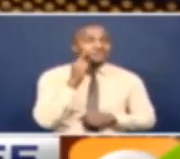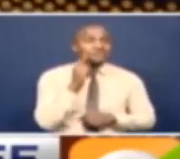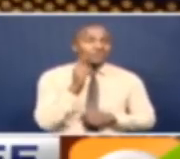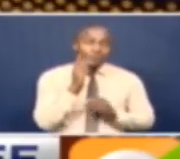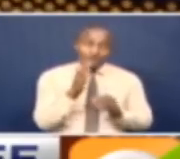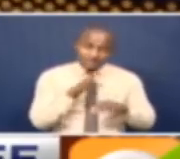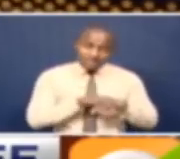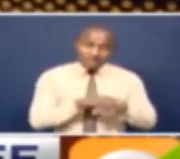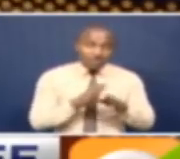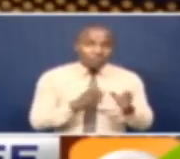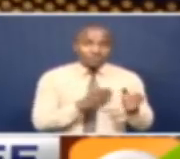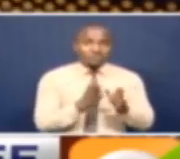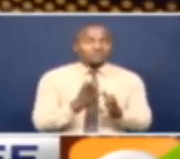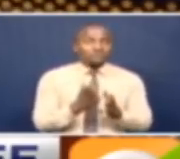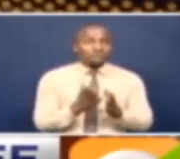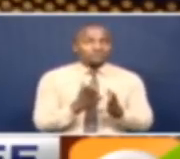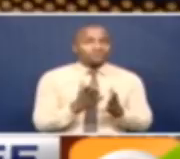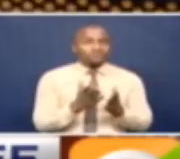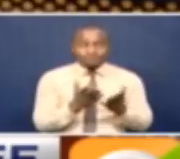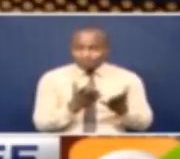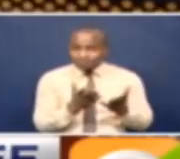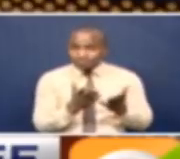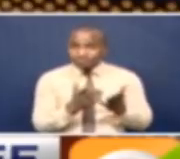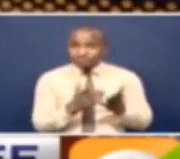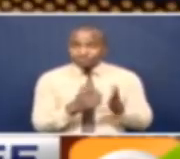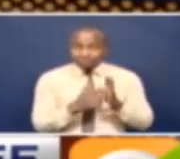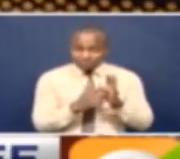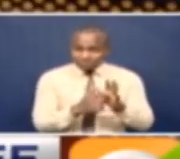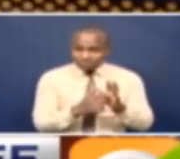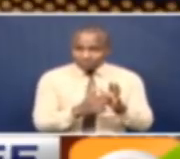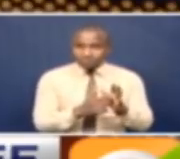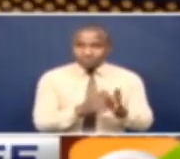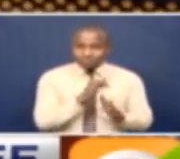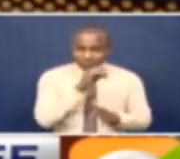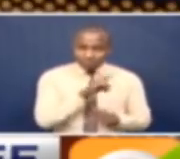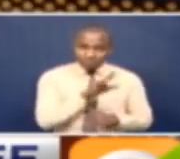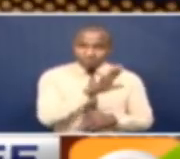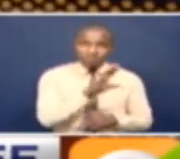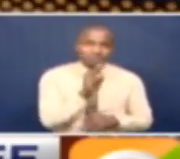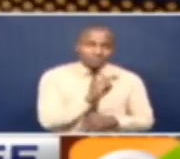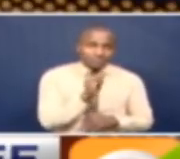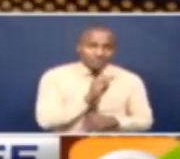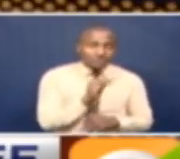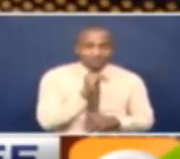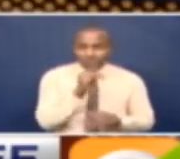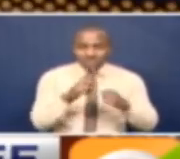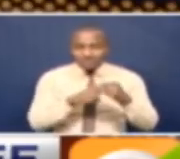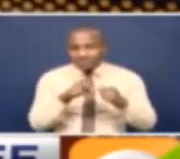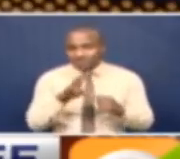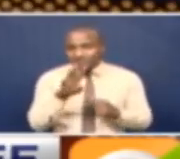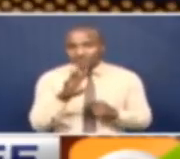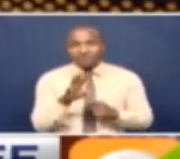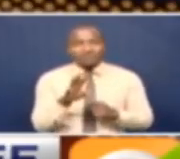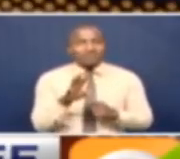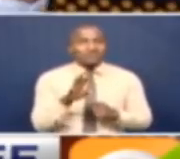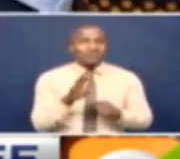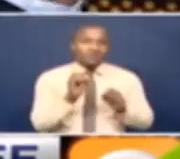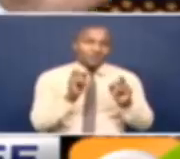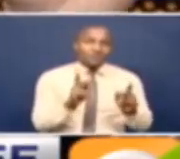opportunity to demonstrate that the turnout is the 3.5 that they said it was, that certain other